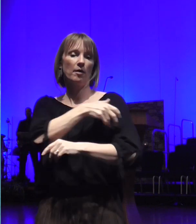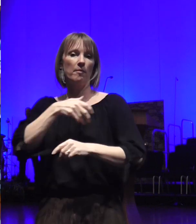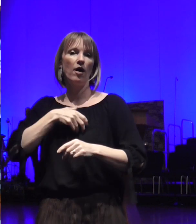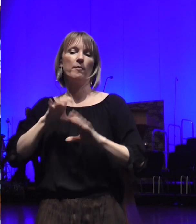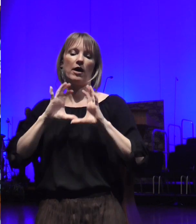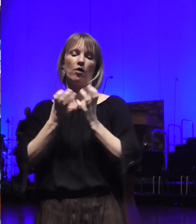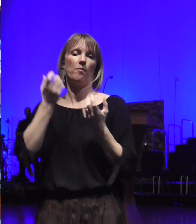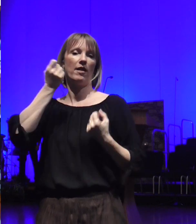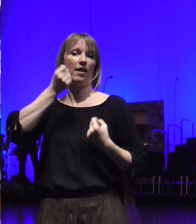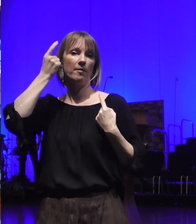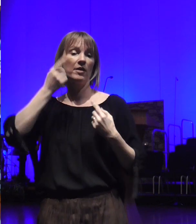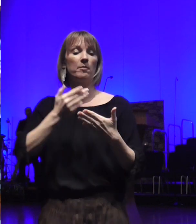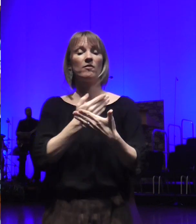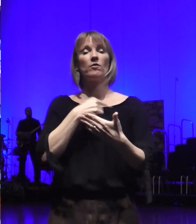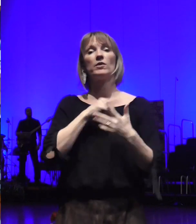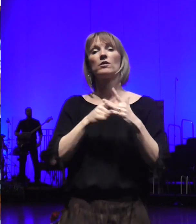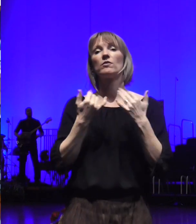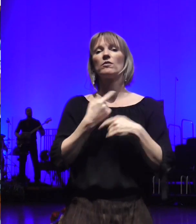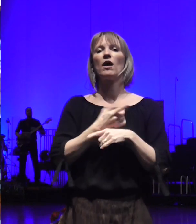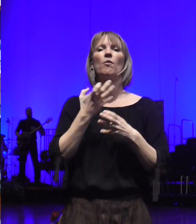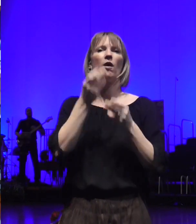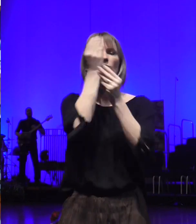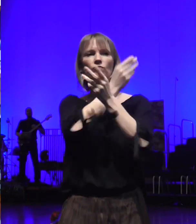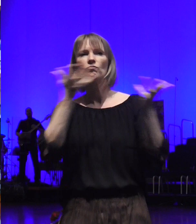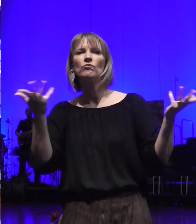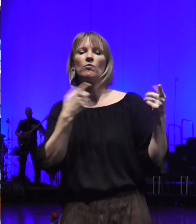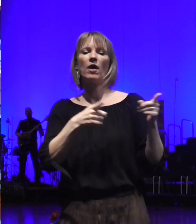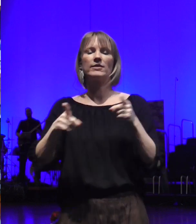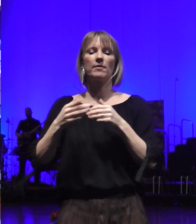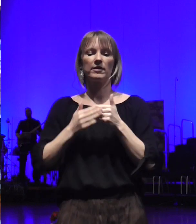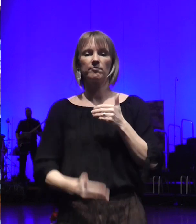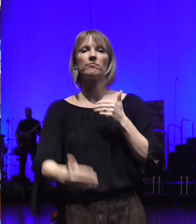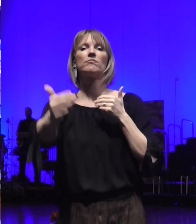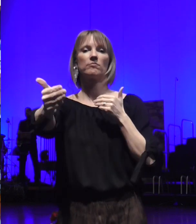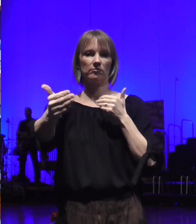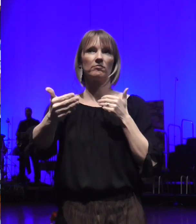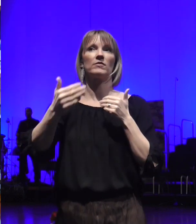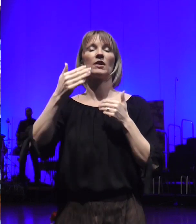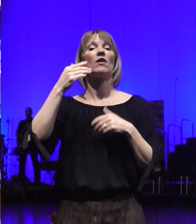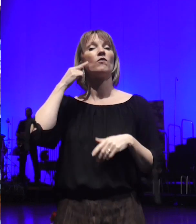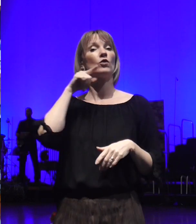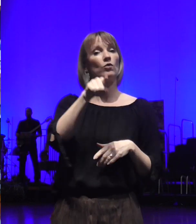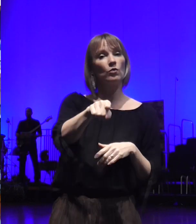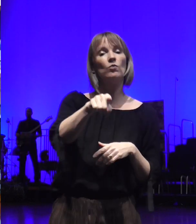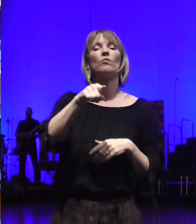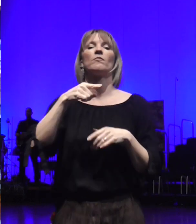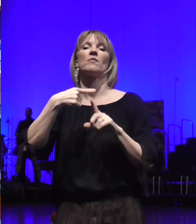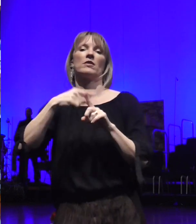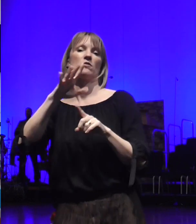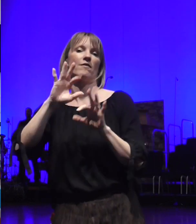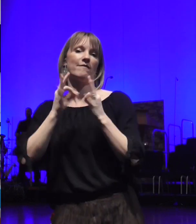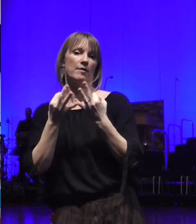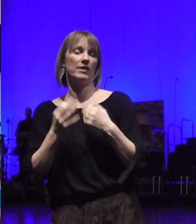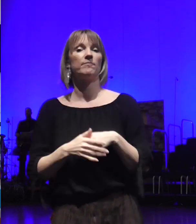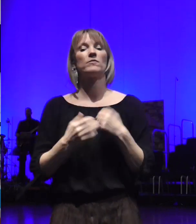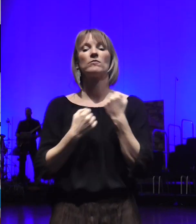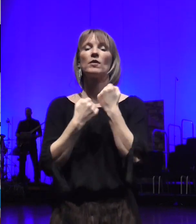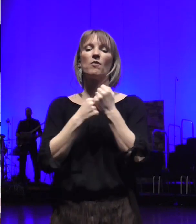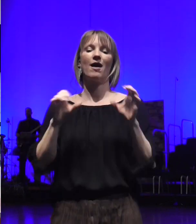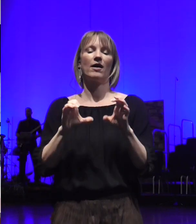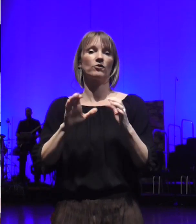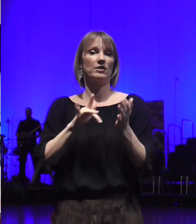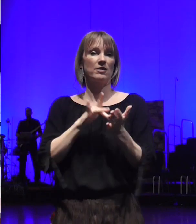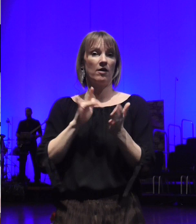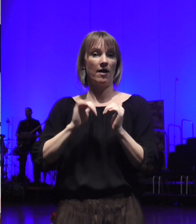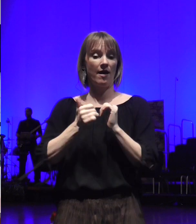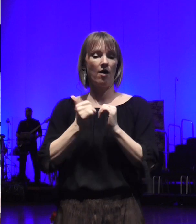enlightenment. Before we get started today, we wanted to give you a look at a few things coming up at Mile High Church for you and your family. Support the Action Center